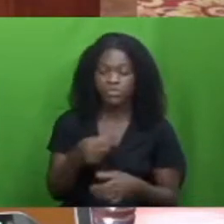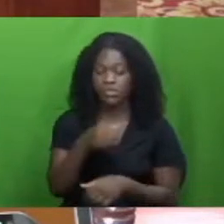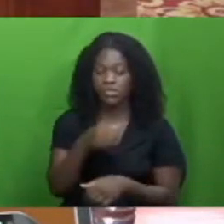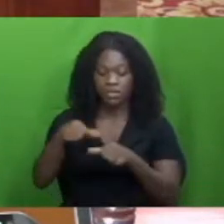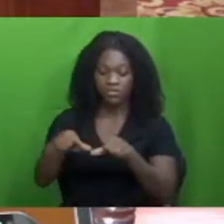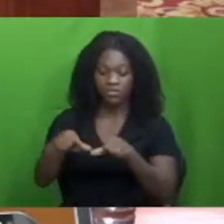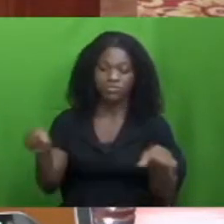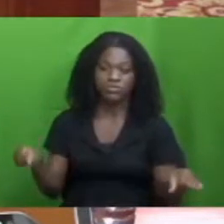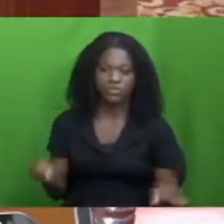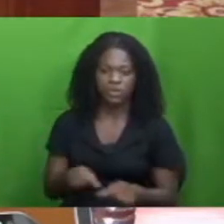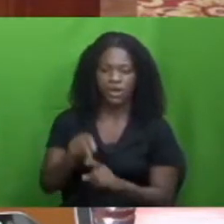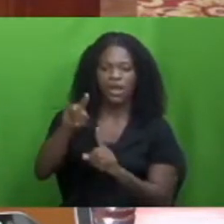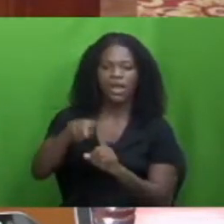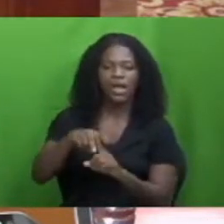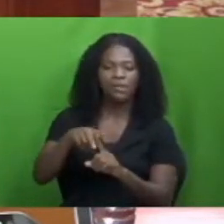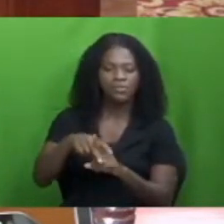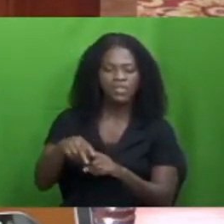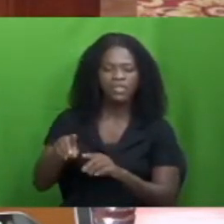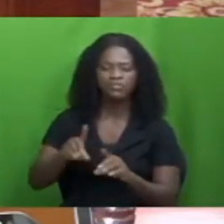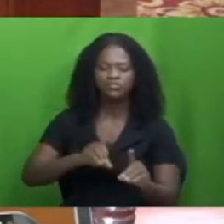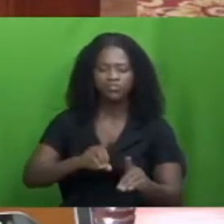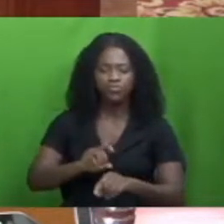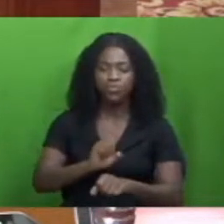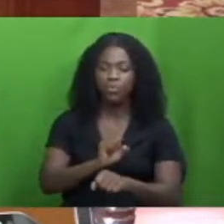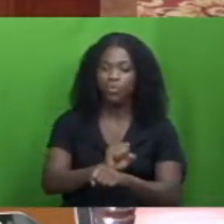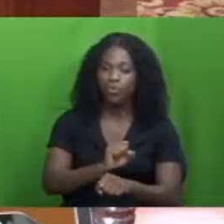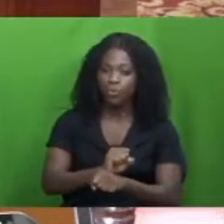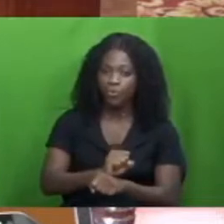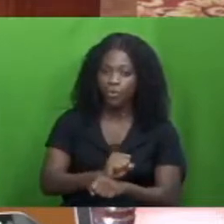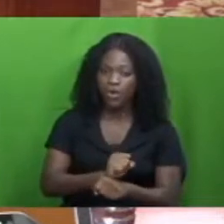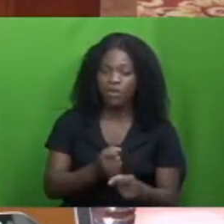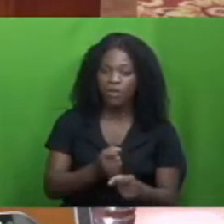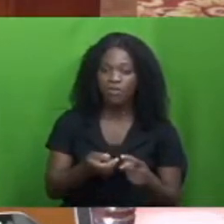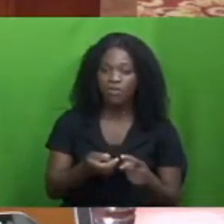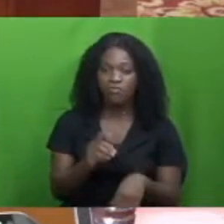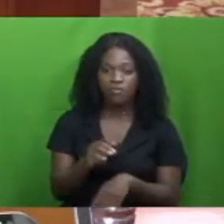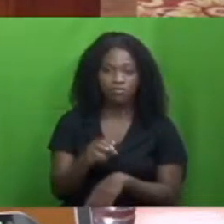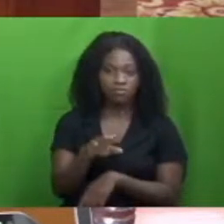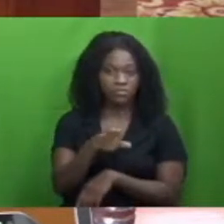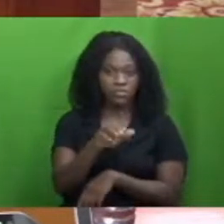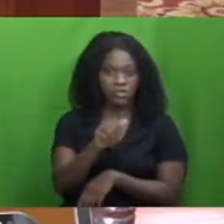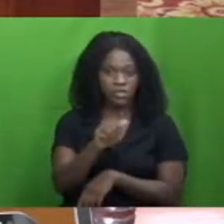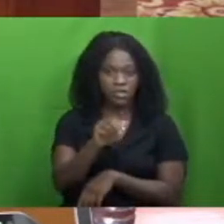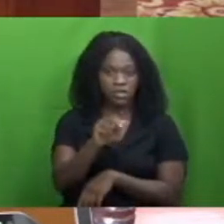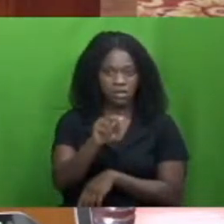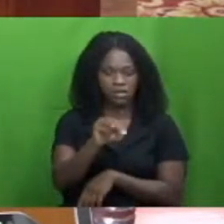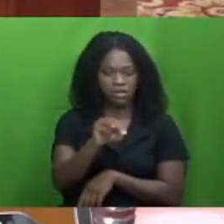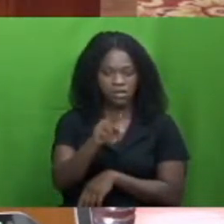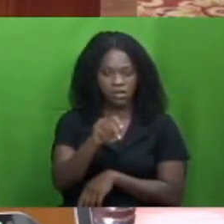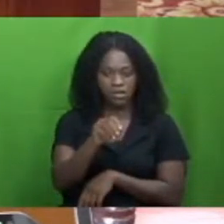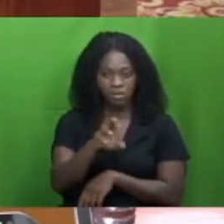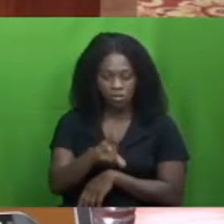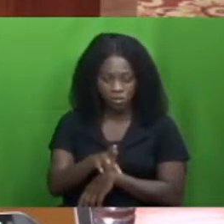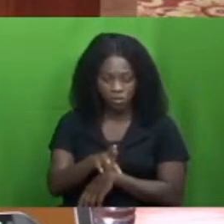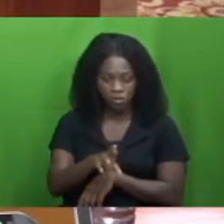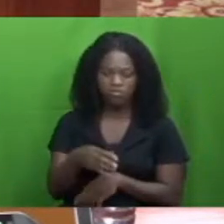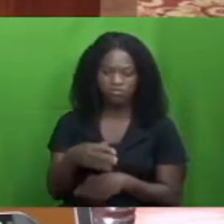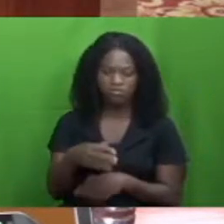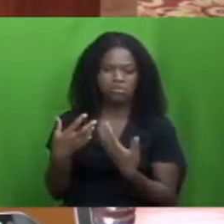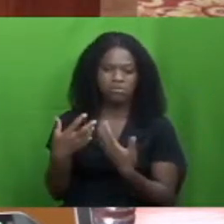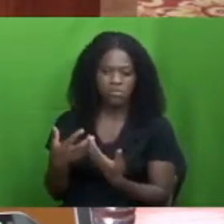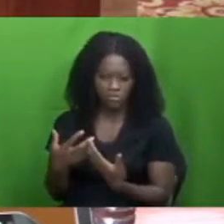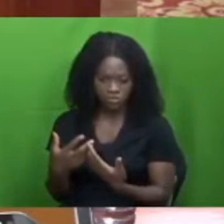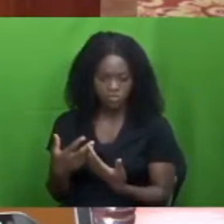have applied to play diverse roles ranging from anchor farmers to machine and equipment services in the